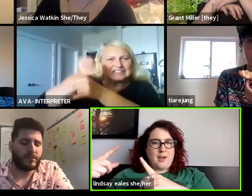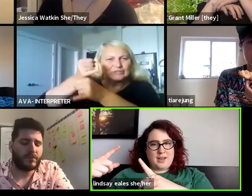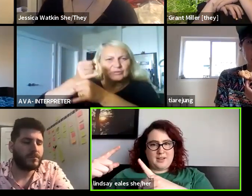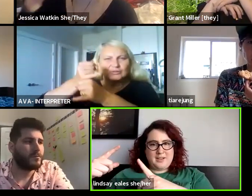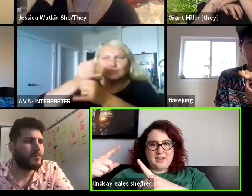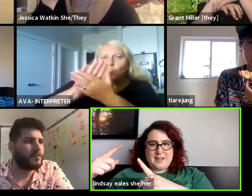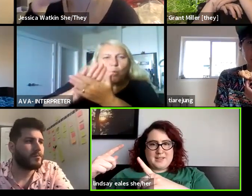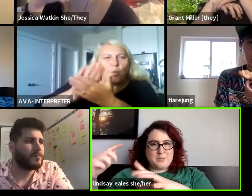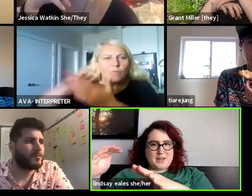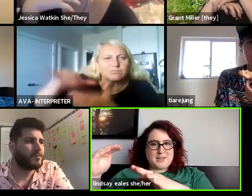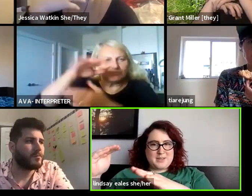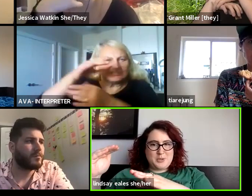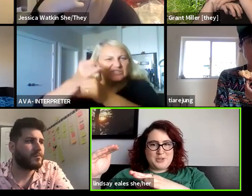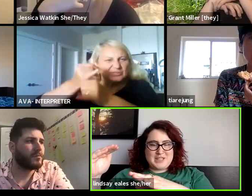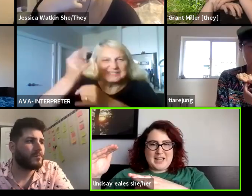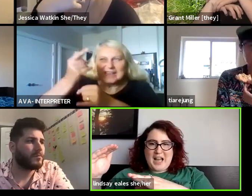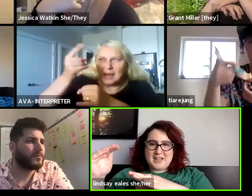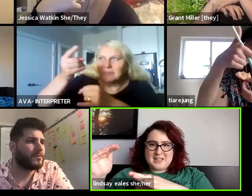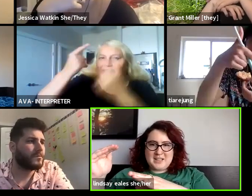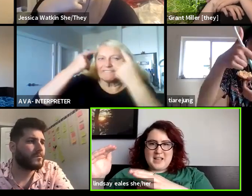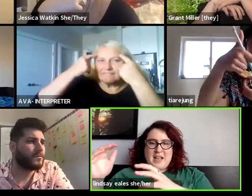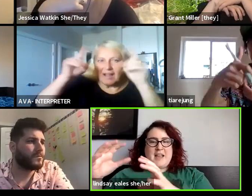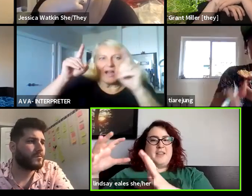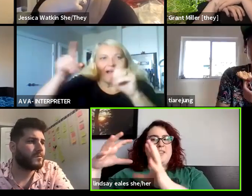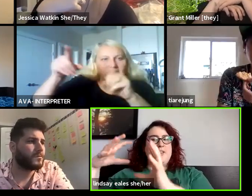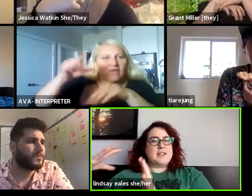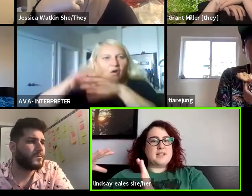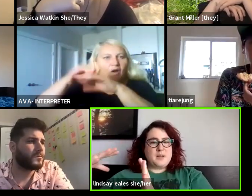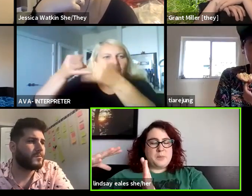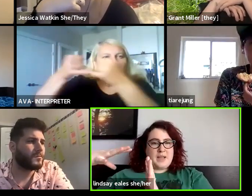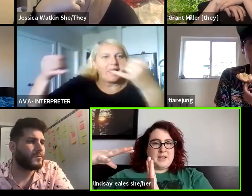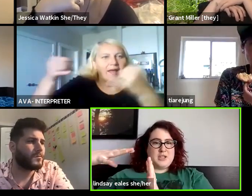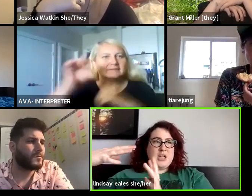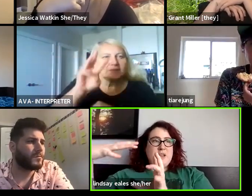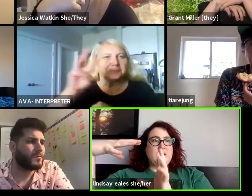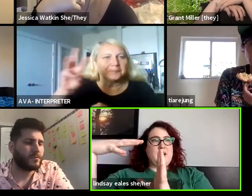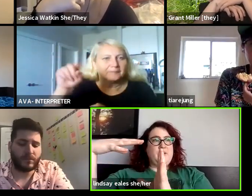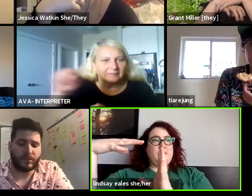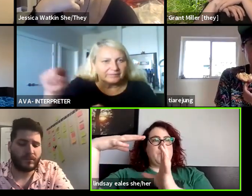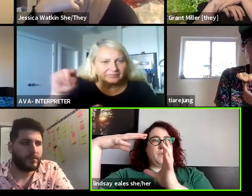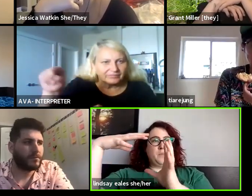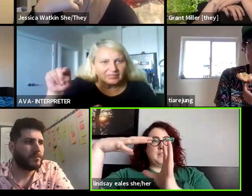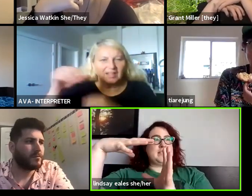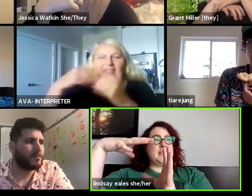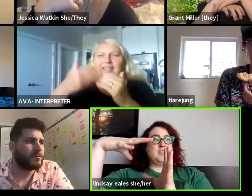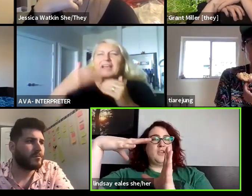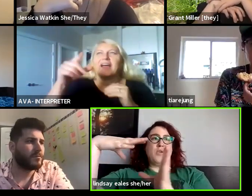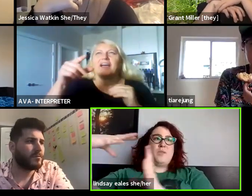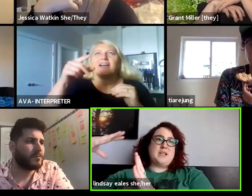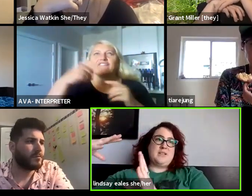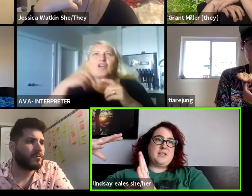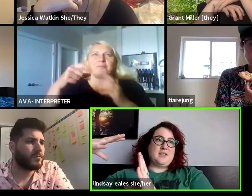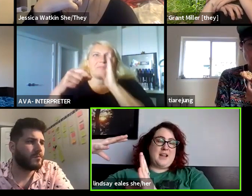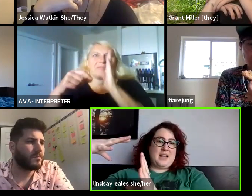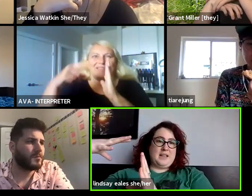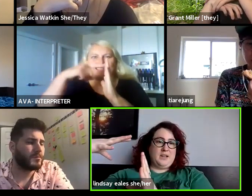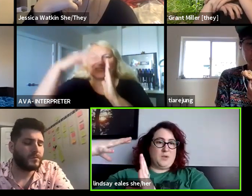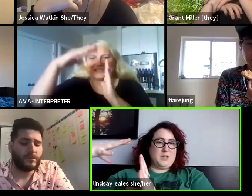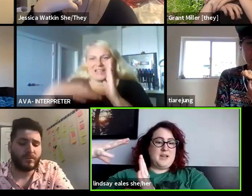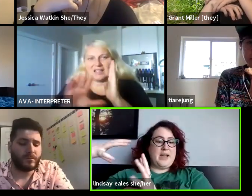coming online, something similar to that. And then the rest of the page, kind of from the center over down to